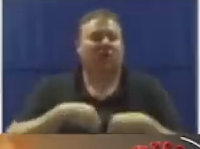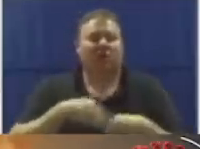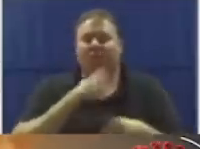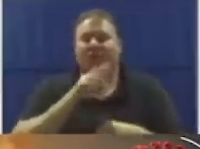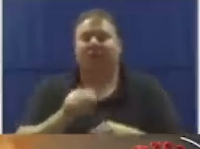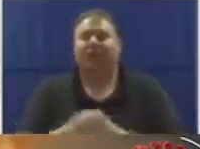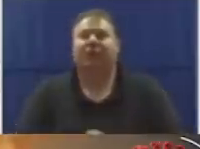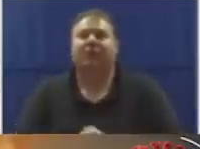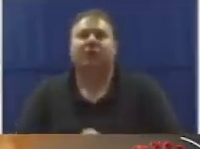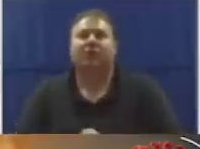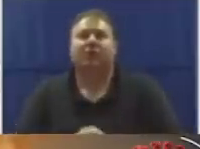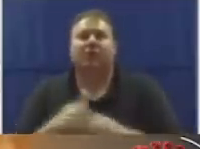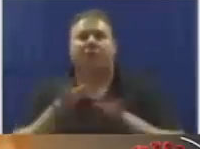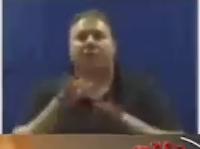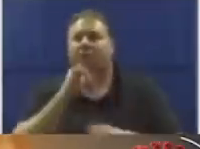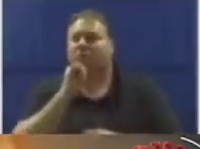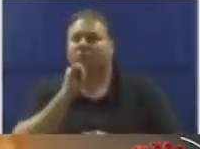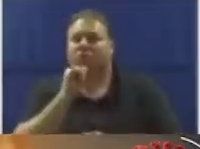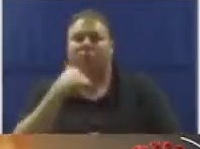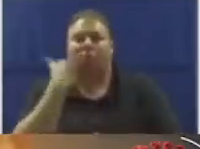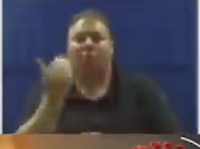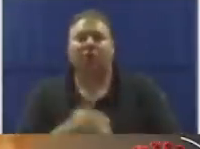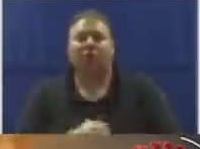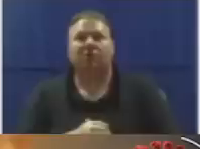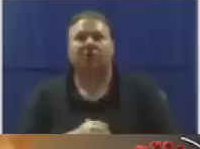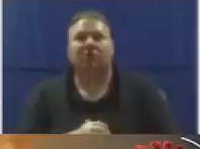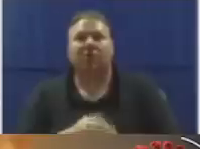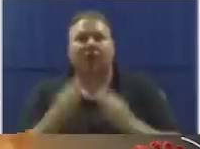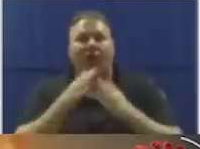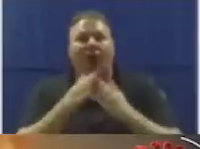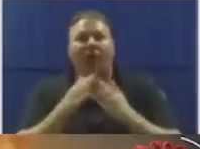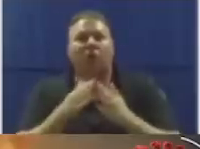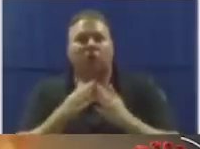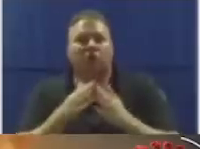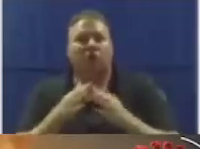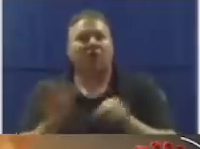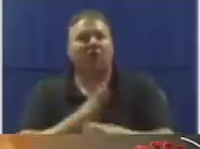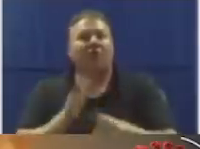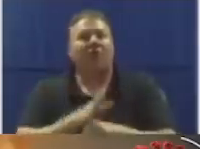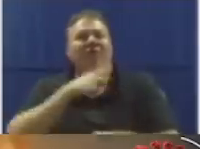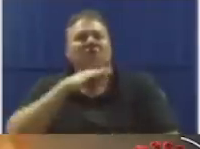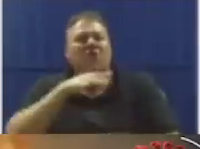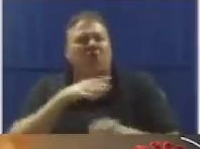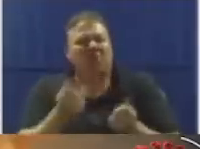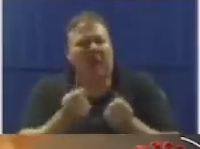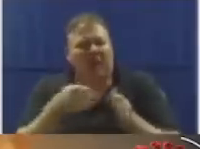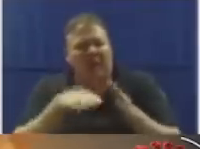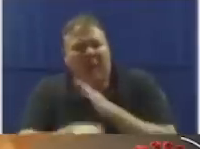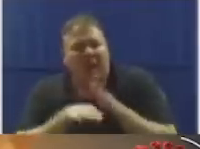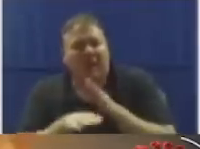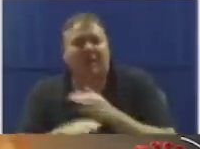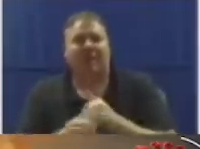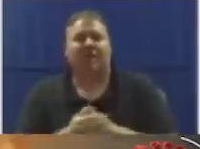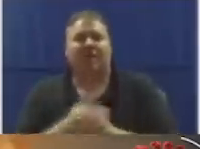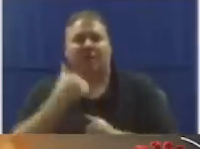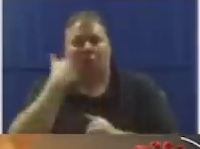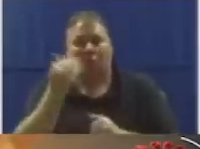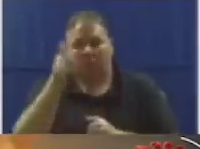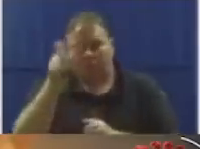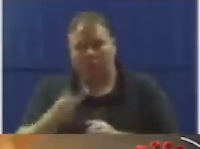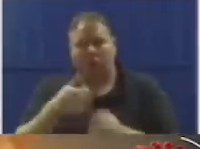Our people don't want two-bit mob bosses with houses stuffed full of dirty cash for our leaders and presidents. They want someone who's going to lead